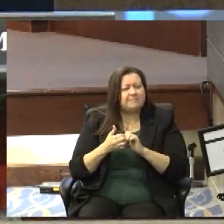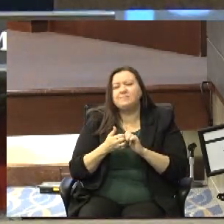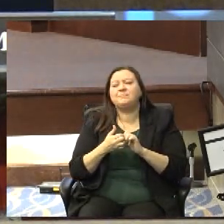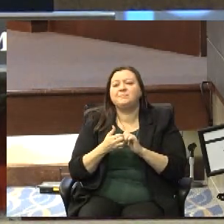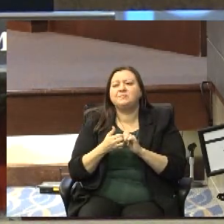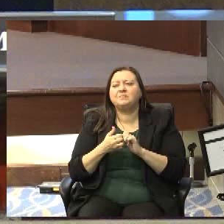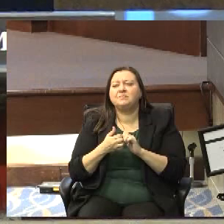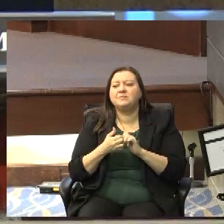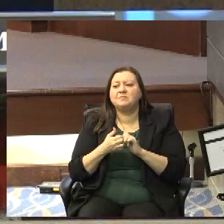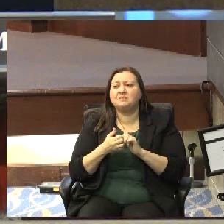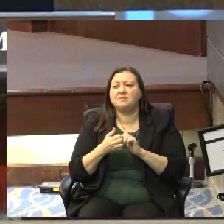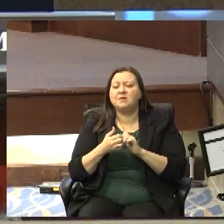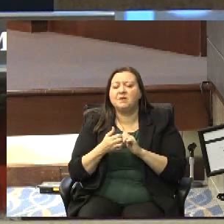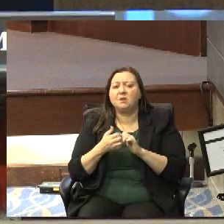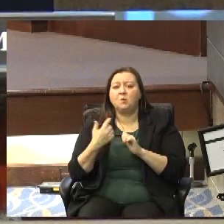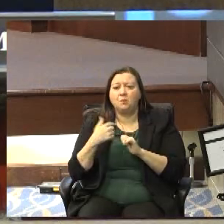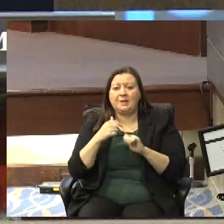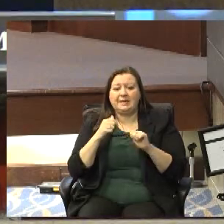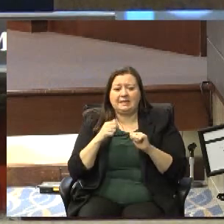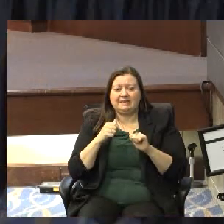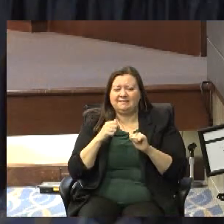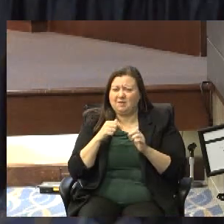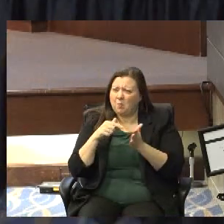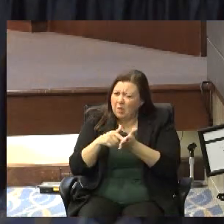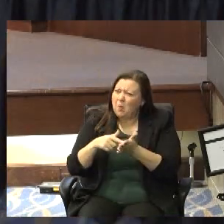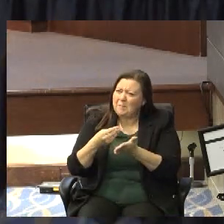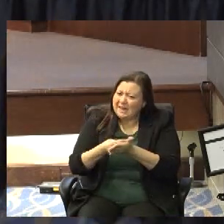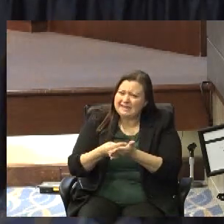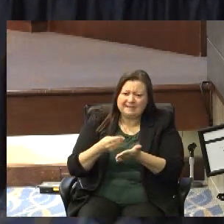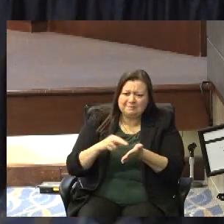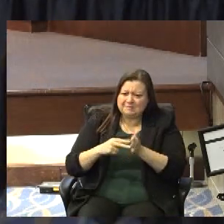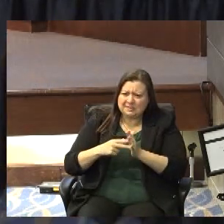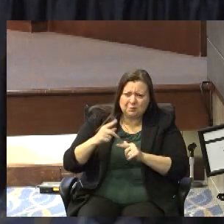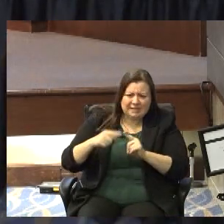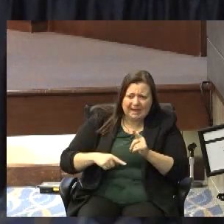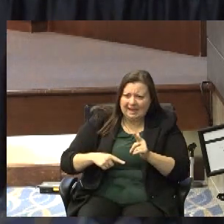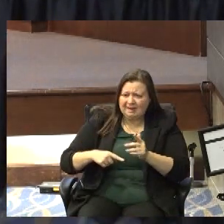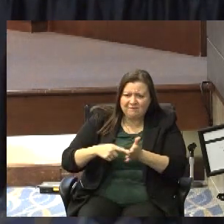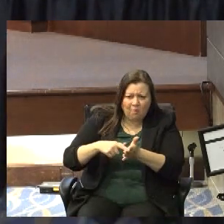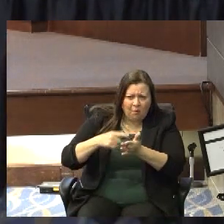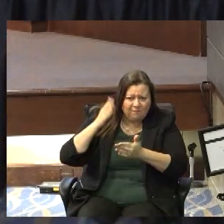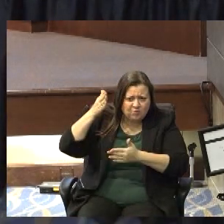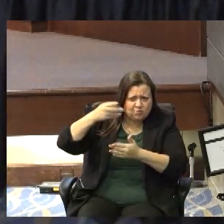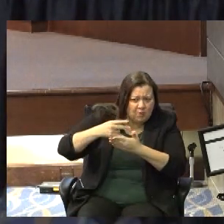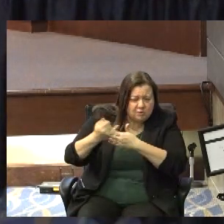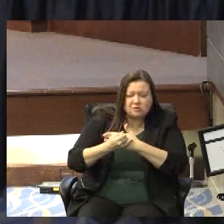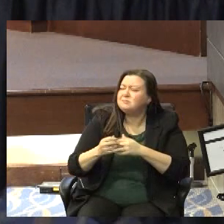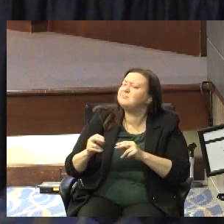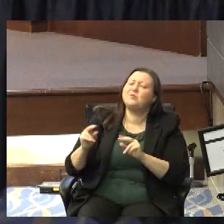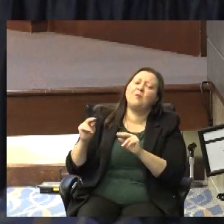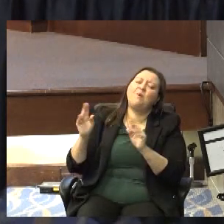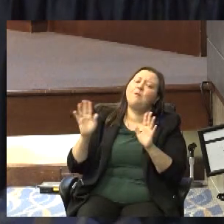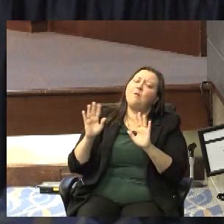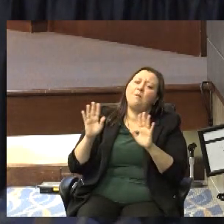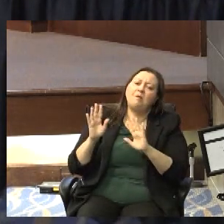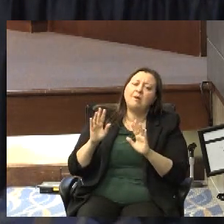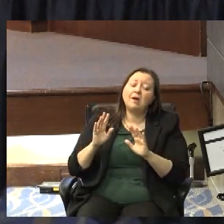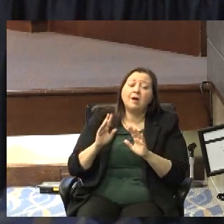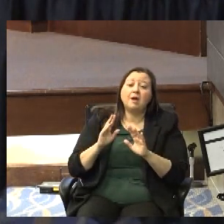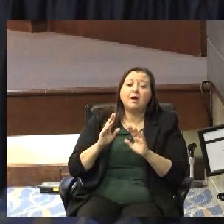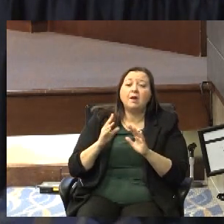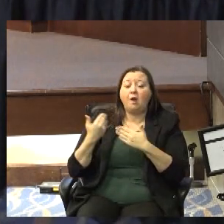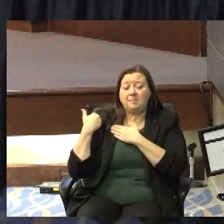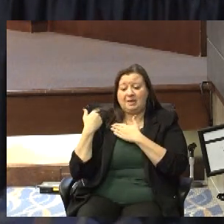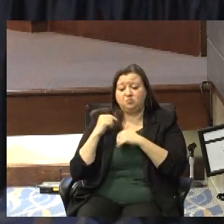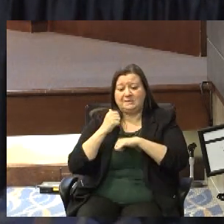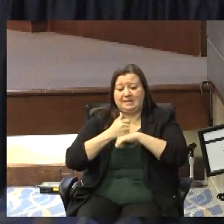the red for other future projects? What it does is, so the obligations that we set up on the Industrial Park